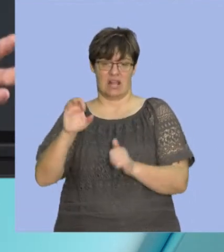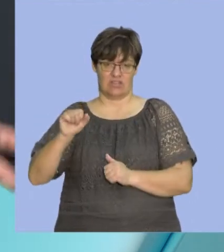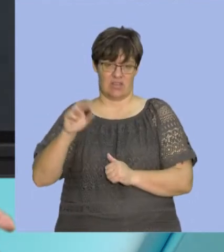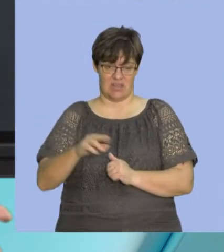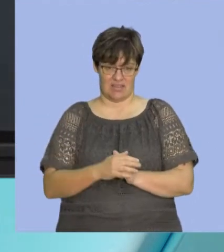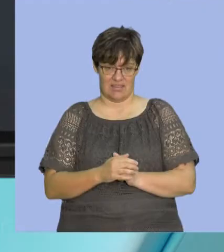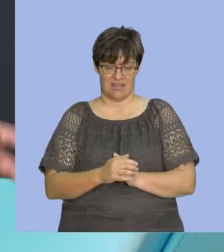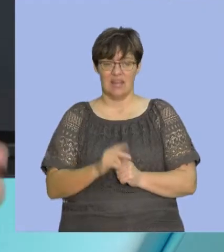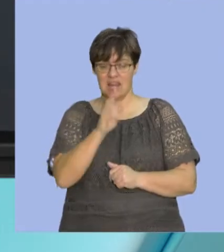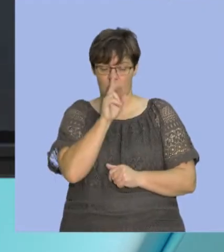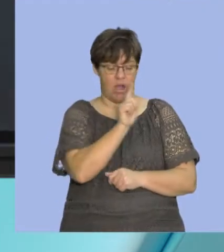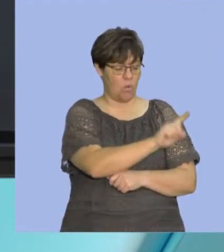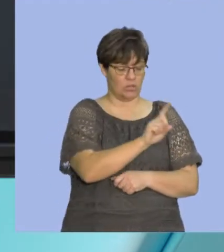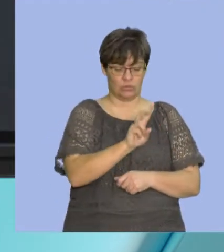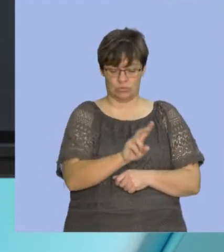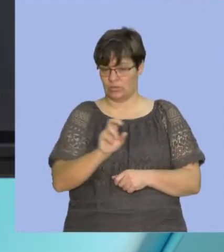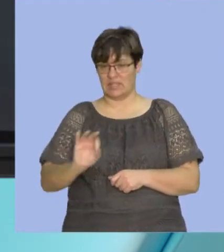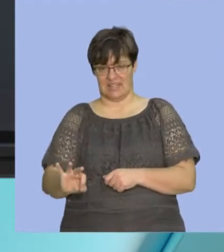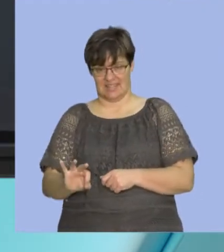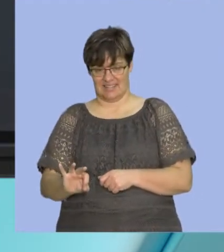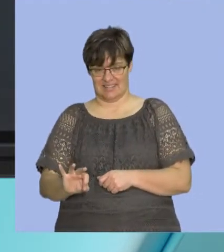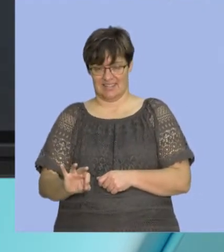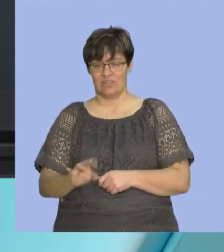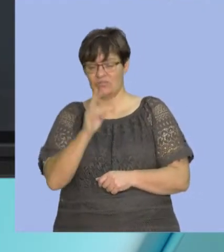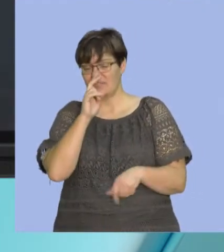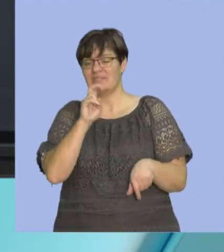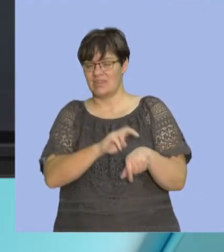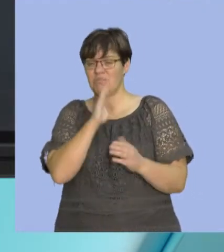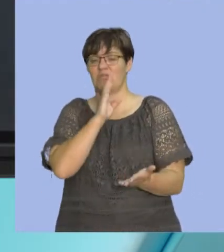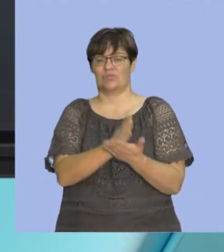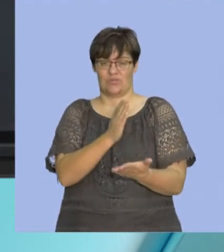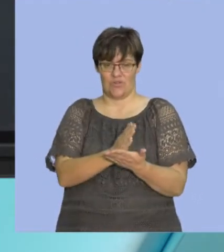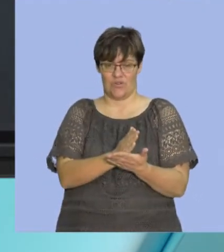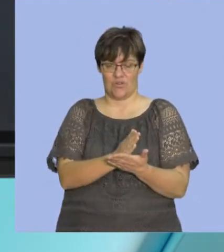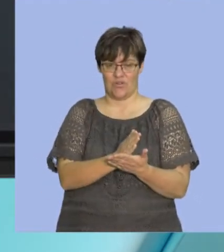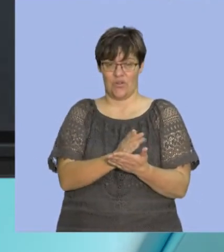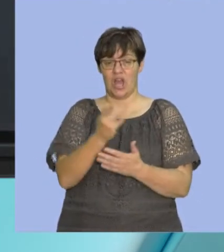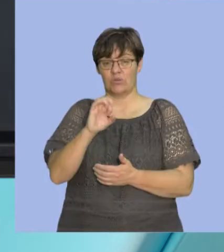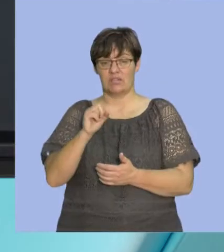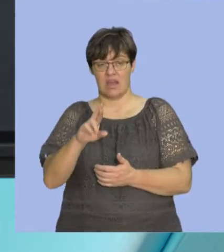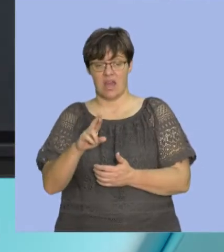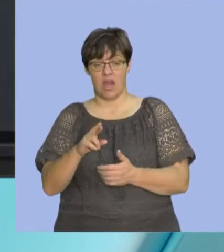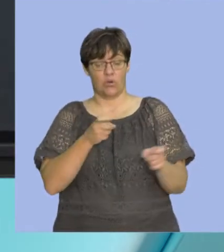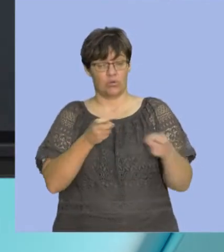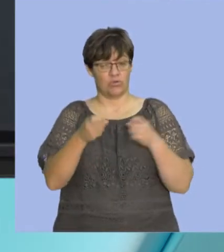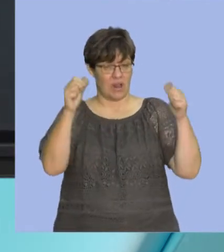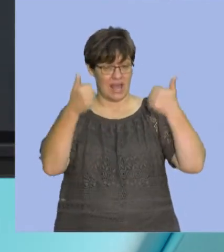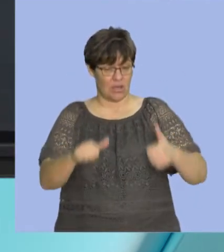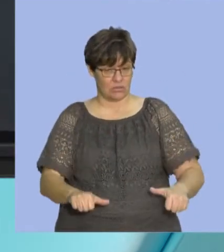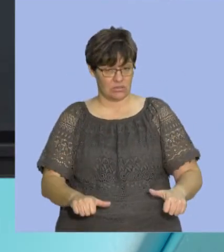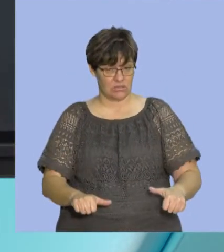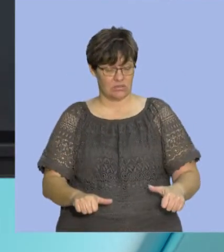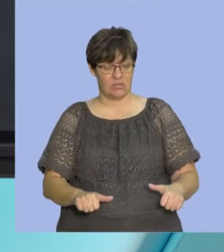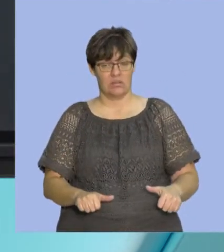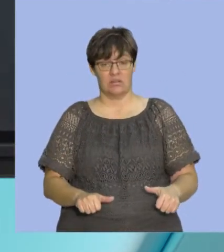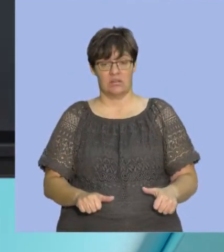And clearly you can now see the need to ensure that my creditors control account must